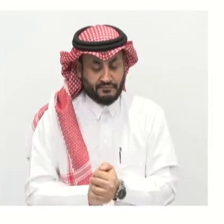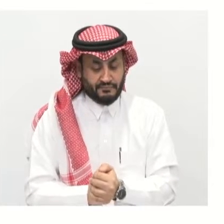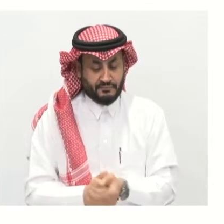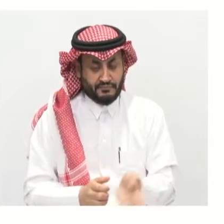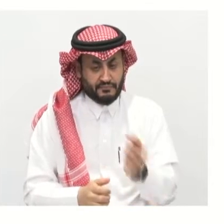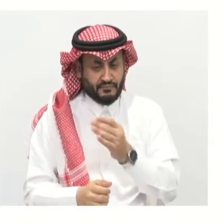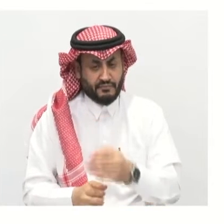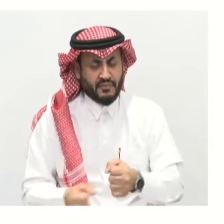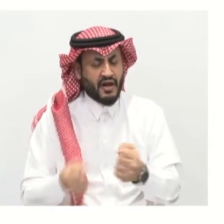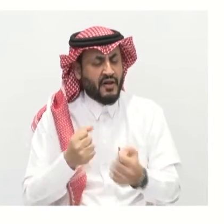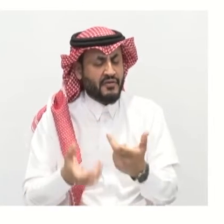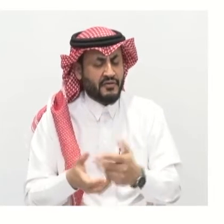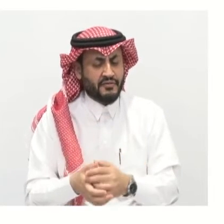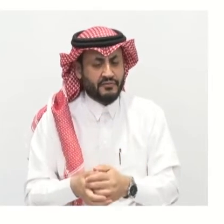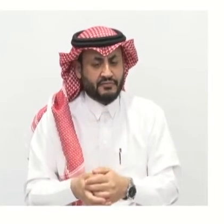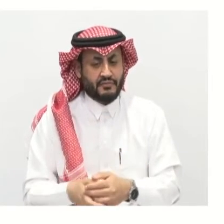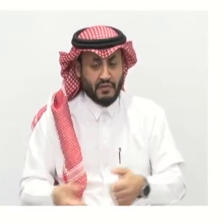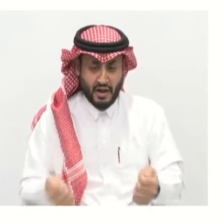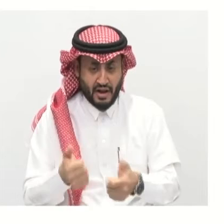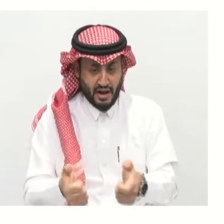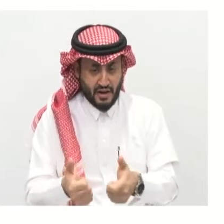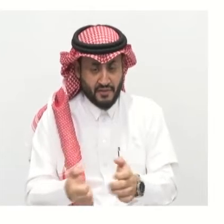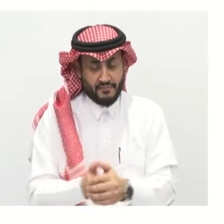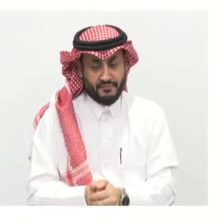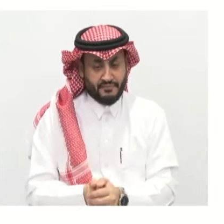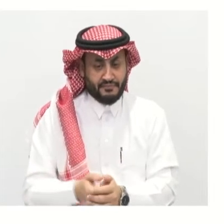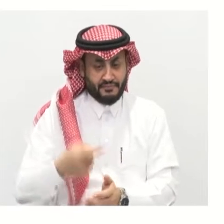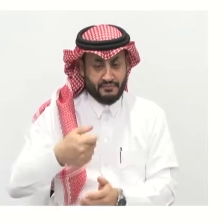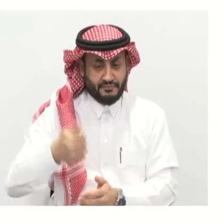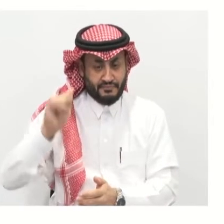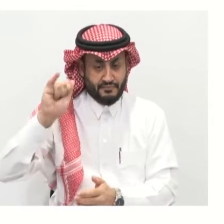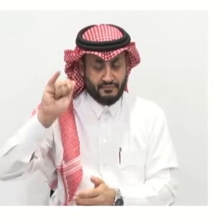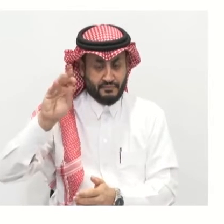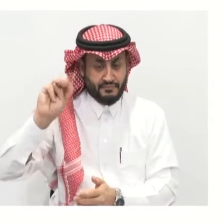They are going to play games. Yes.